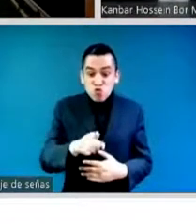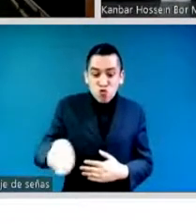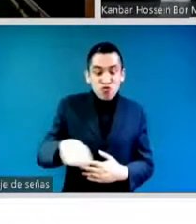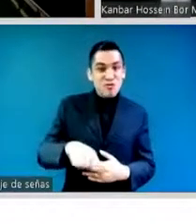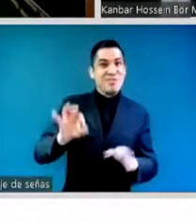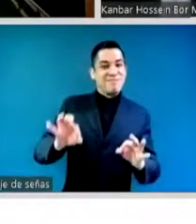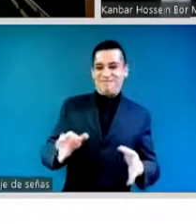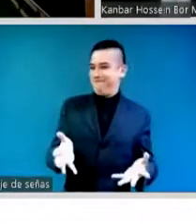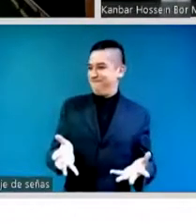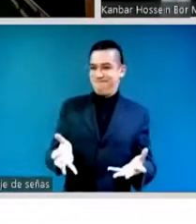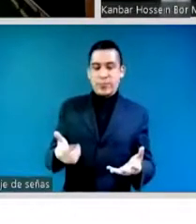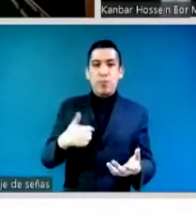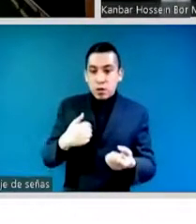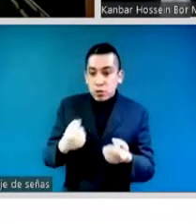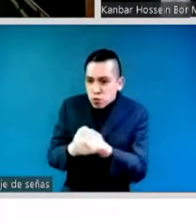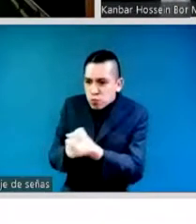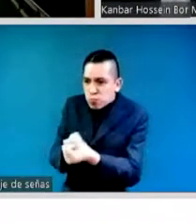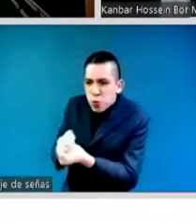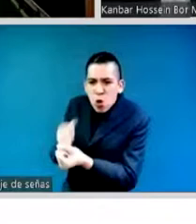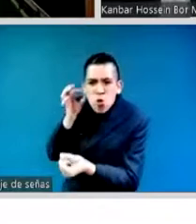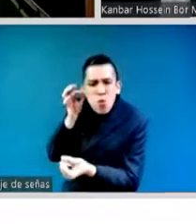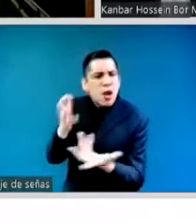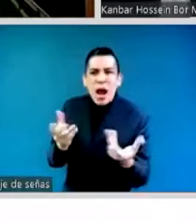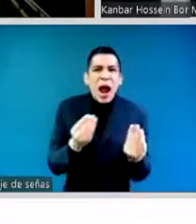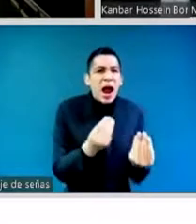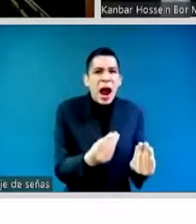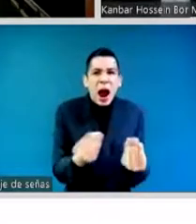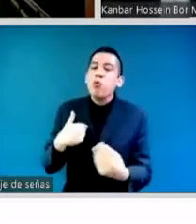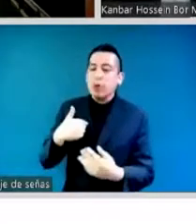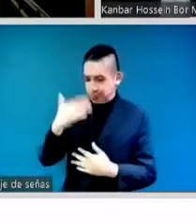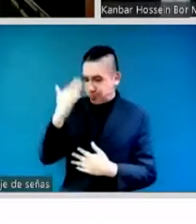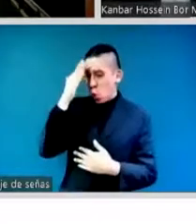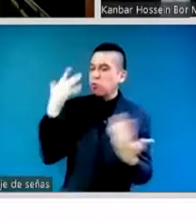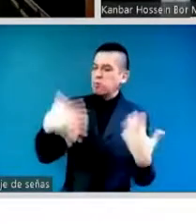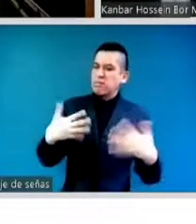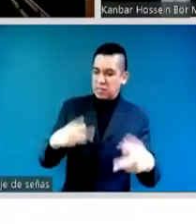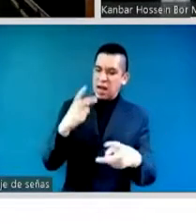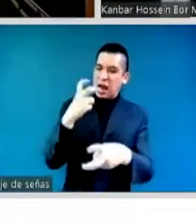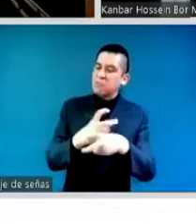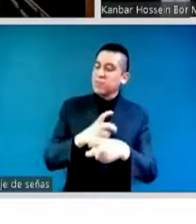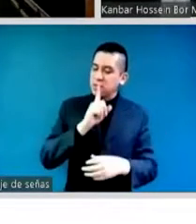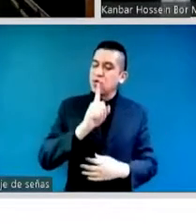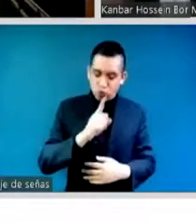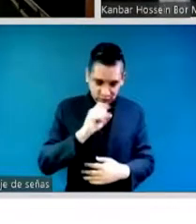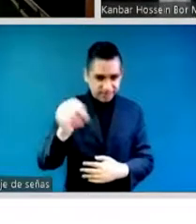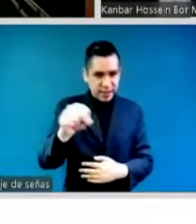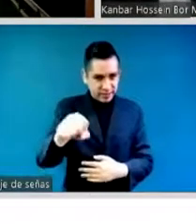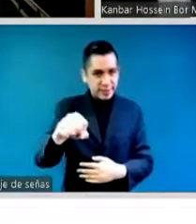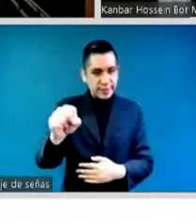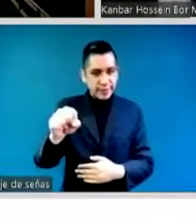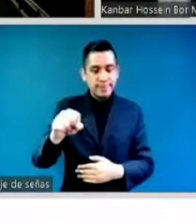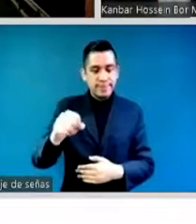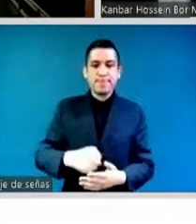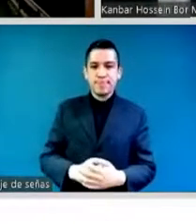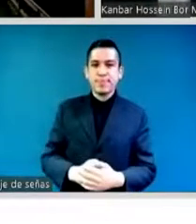but women of color are also disproportionately affected by this. In particular, the point